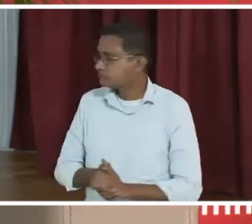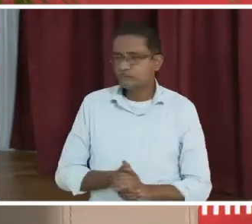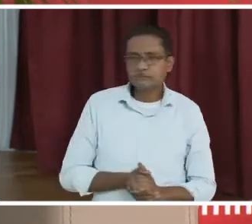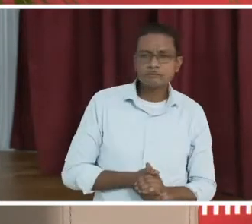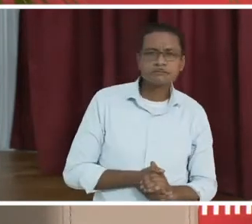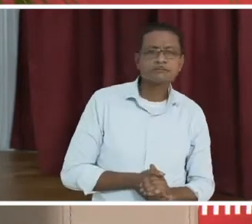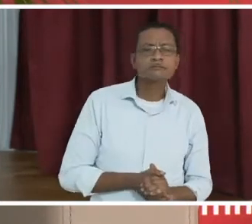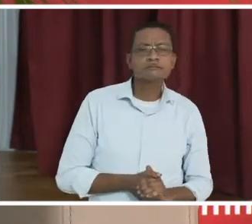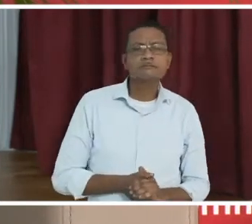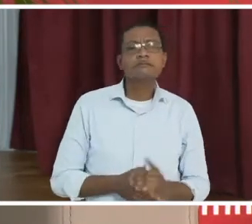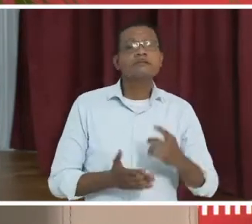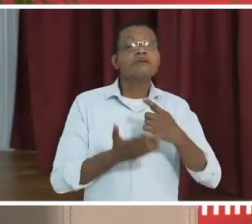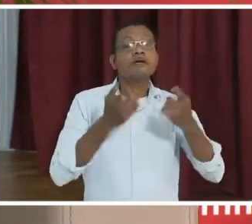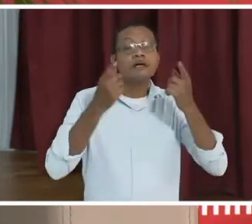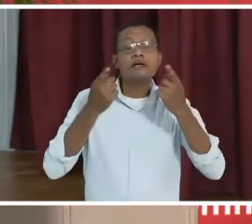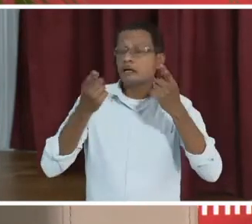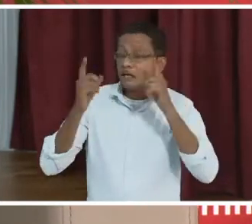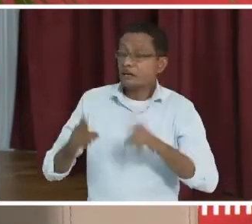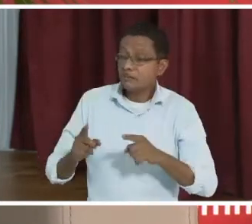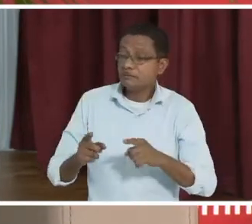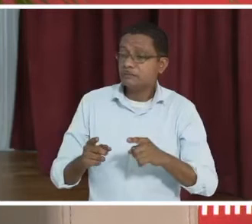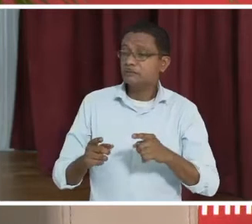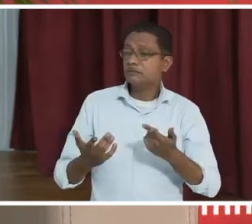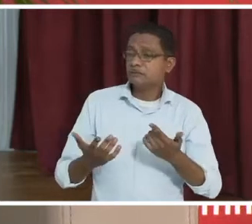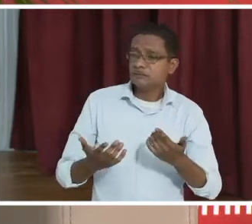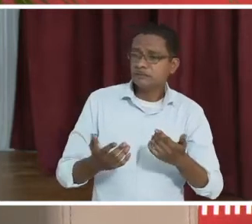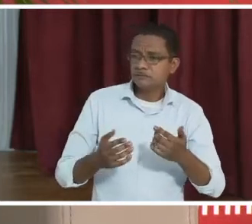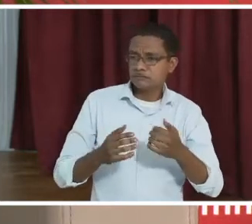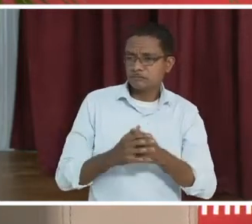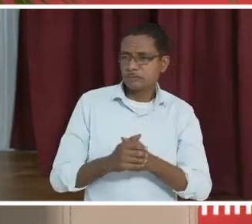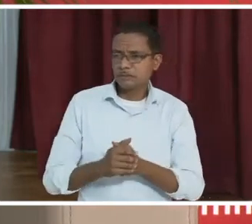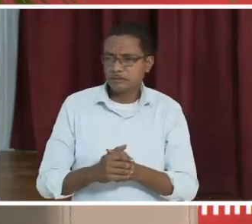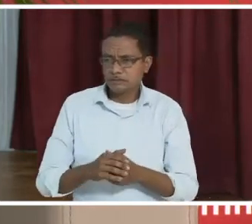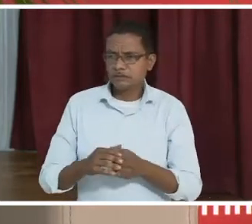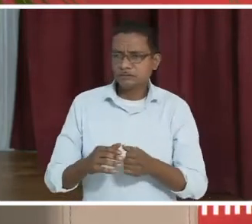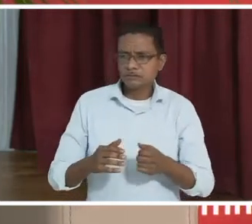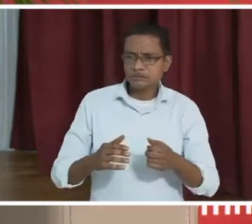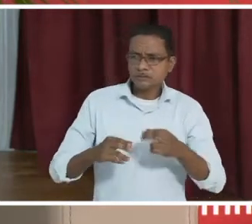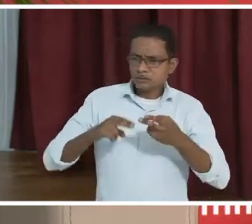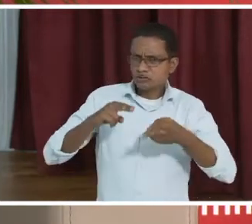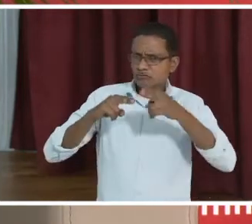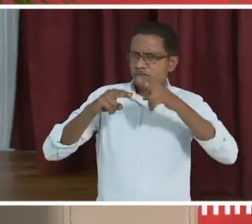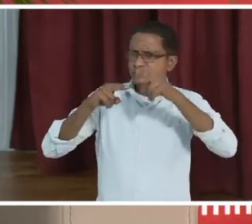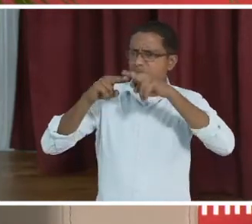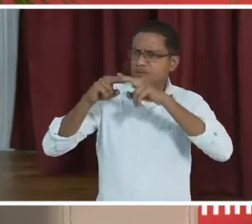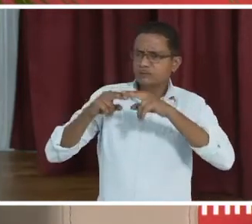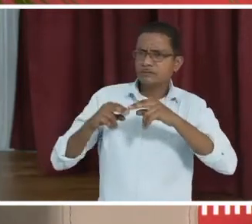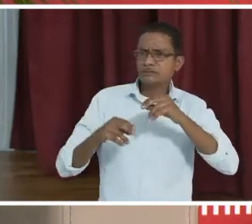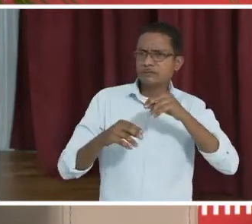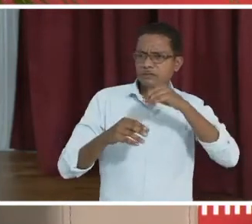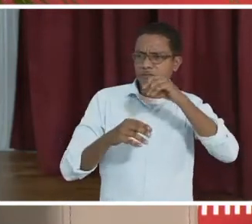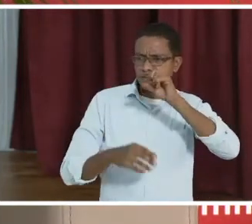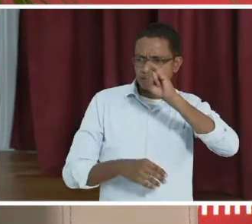Correct. And what happens is that, it's a relative increase in the installment because when you look at it,